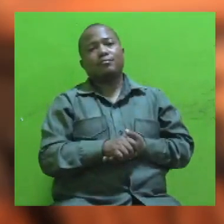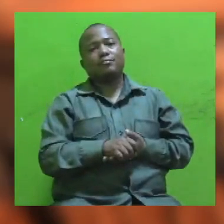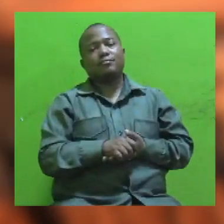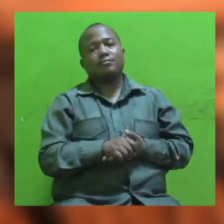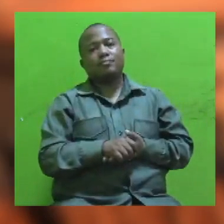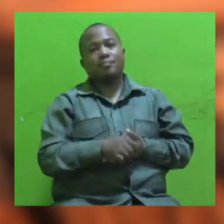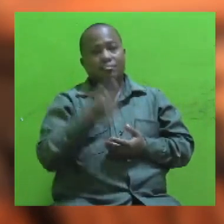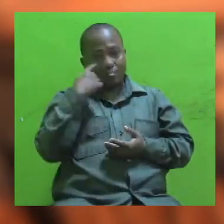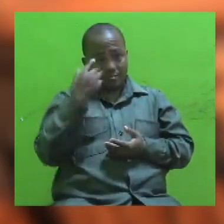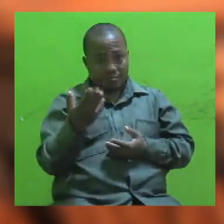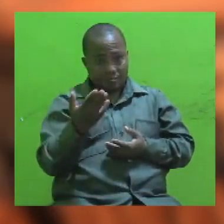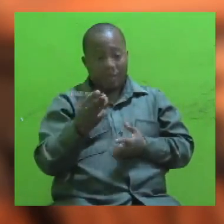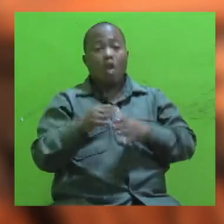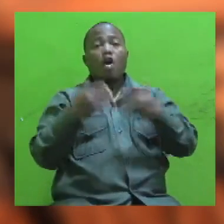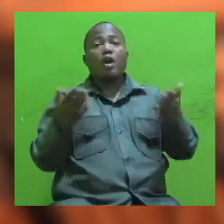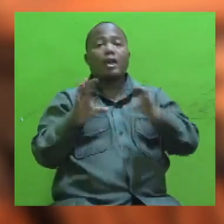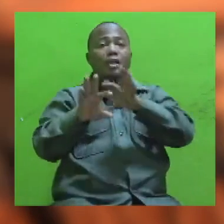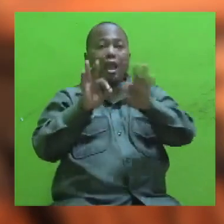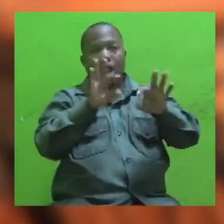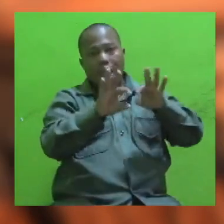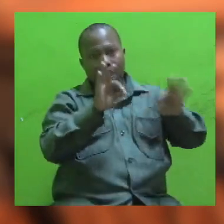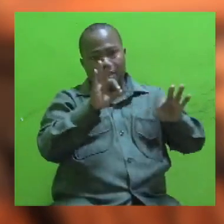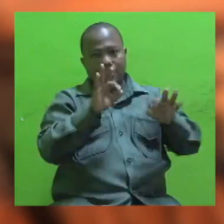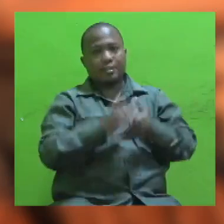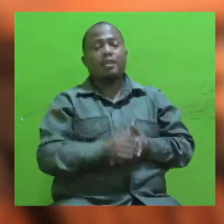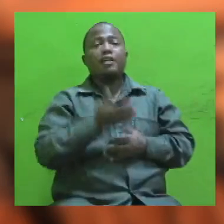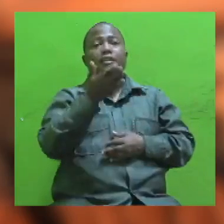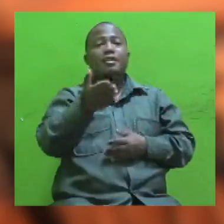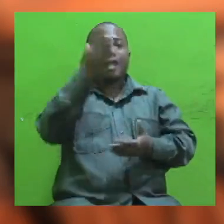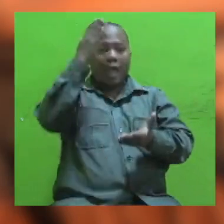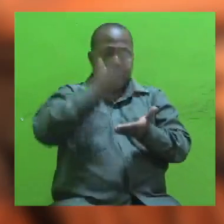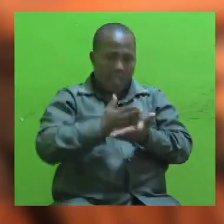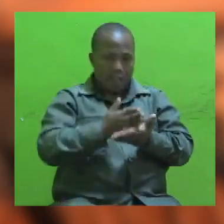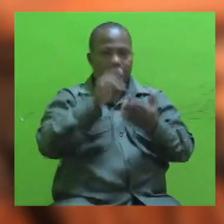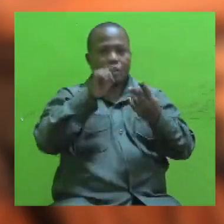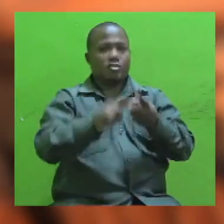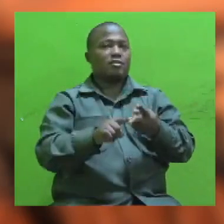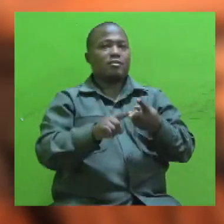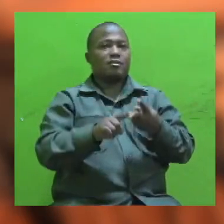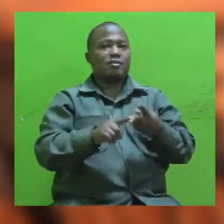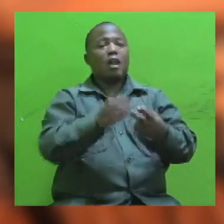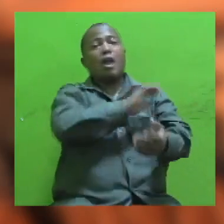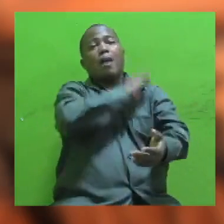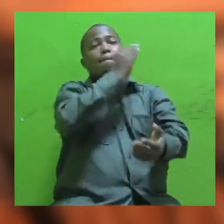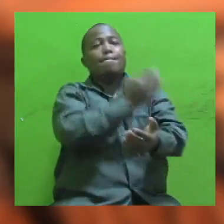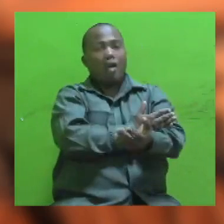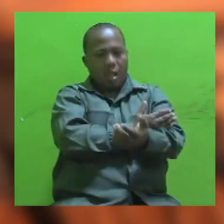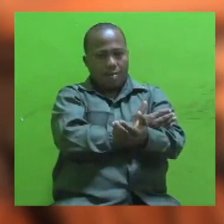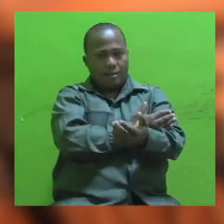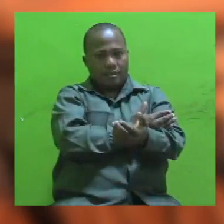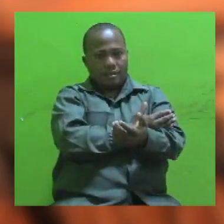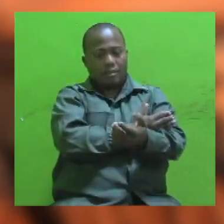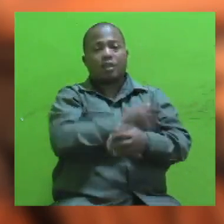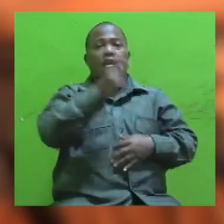seen? You can be elected, also you can be elected. This ensure again peace and harmony, and therefore